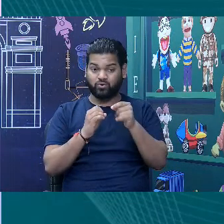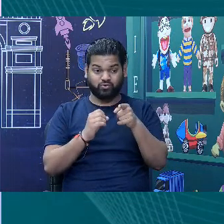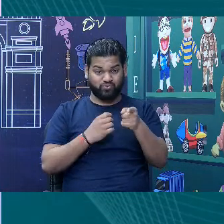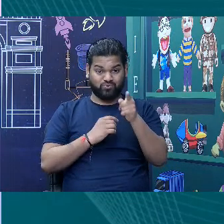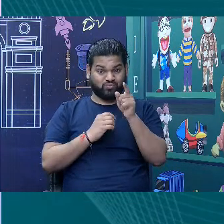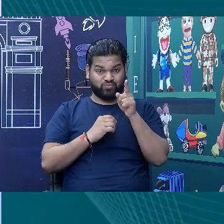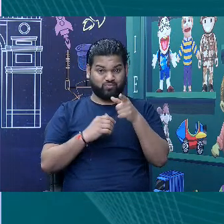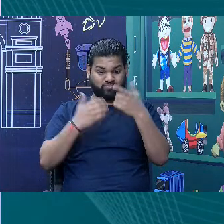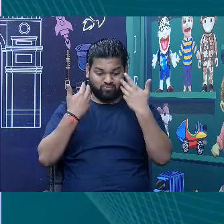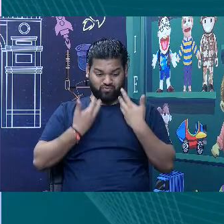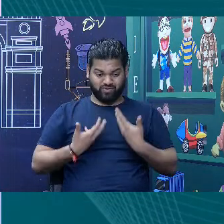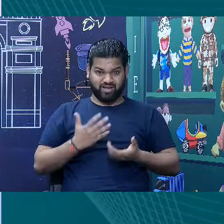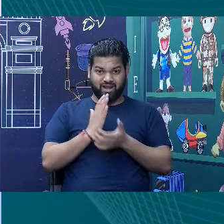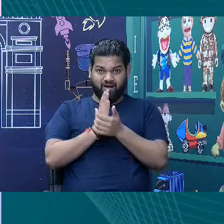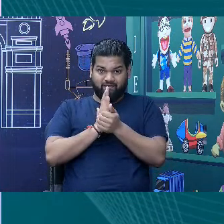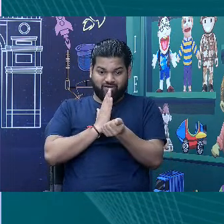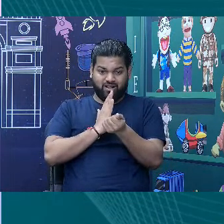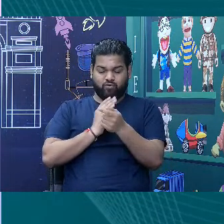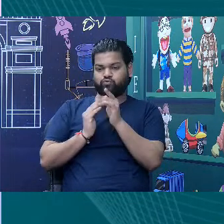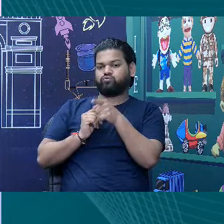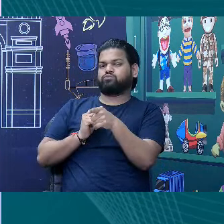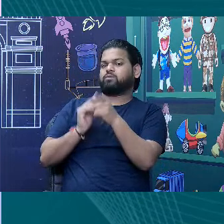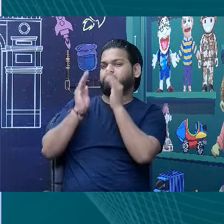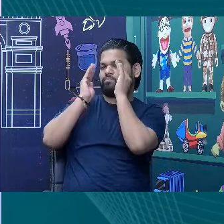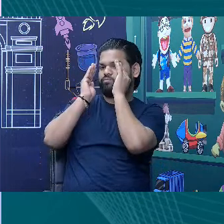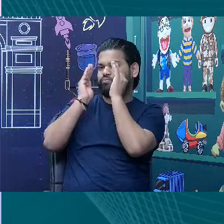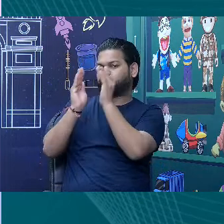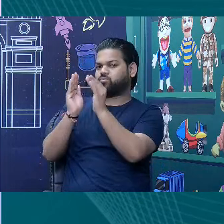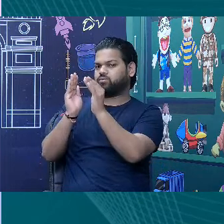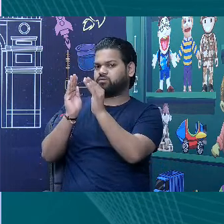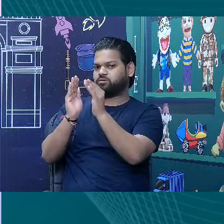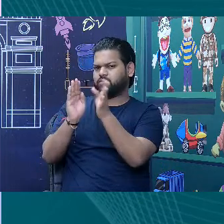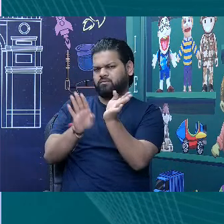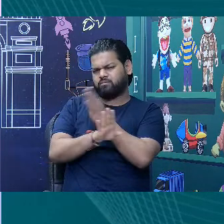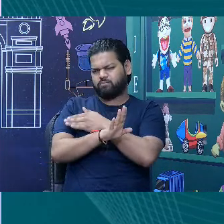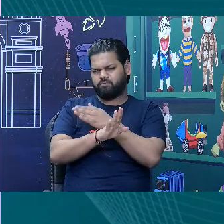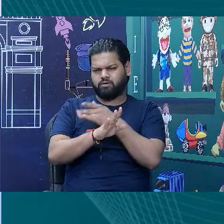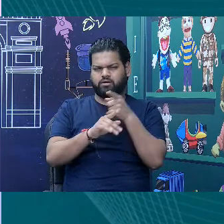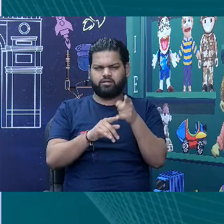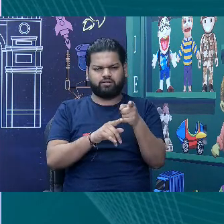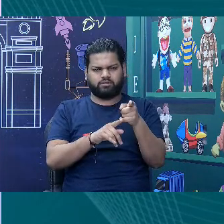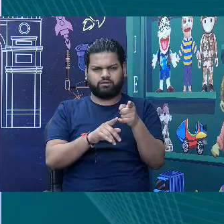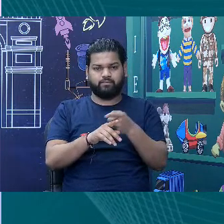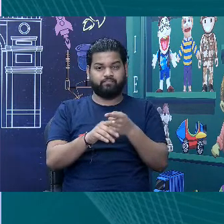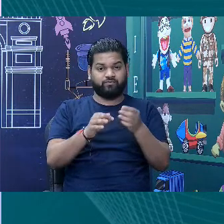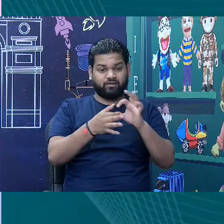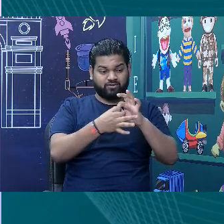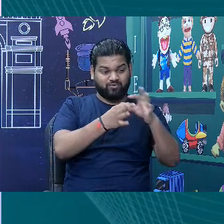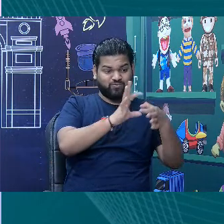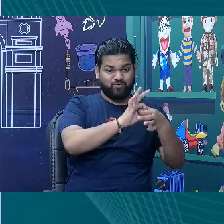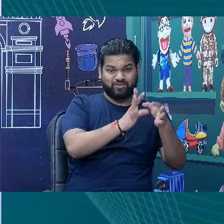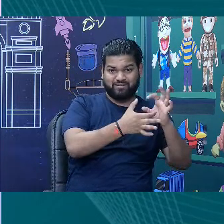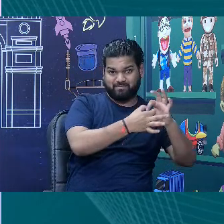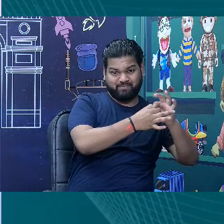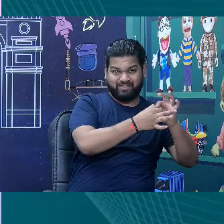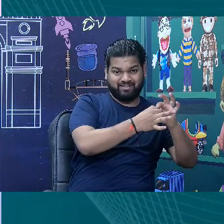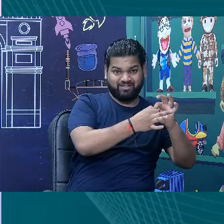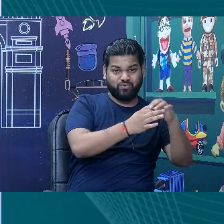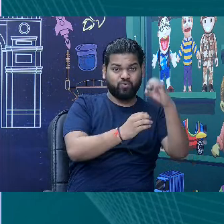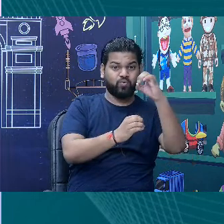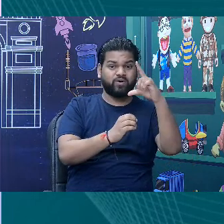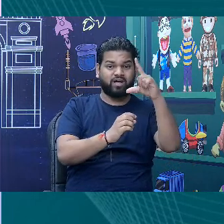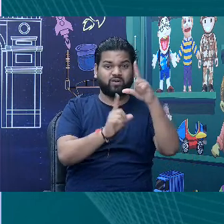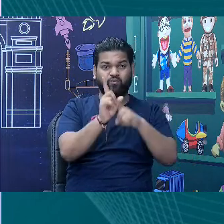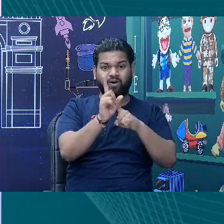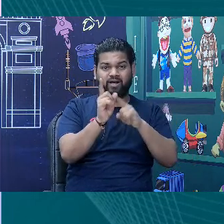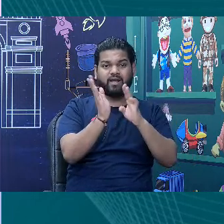can. Right. Olympics, which are meant for disabled people, are a waste of time, he says. Okay. So trying to play